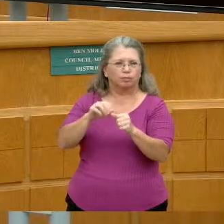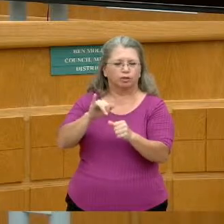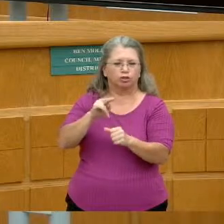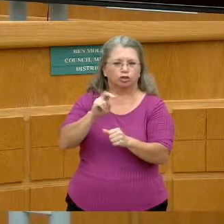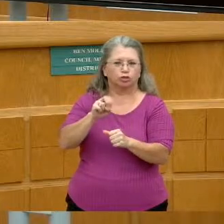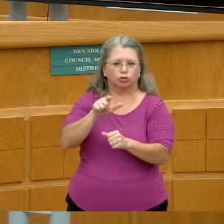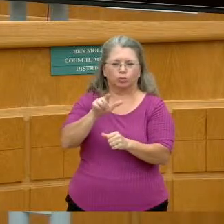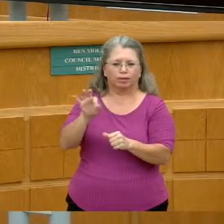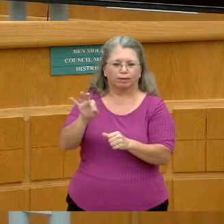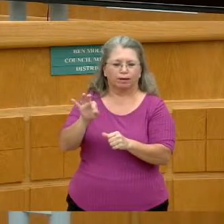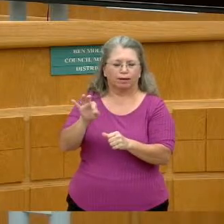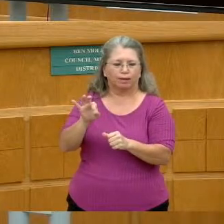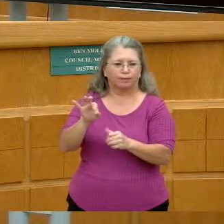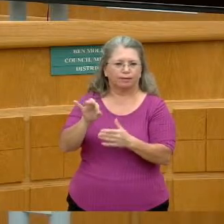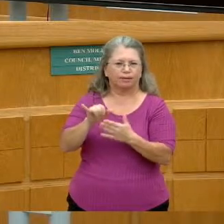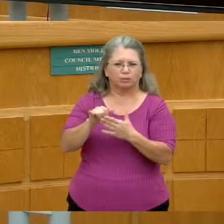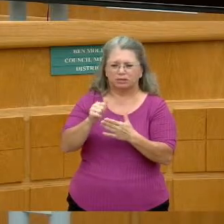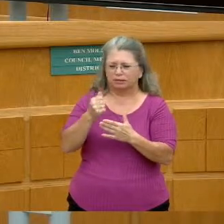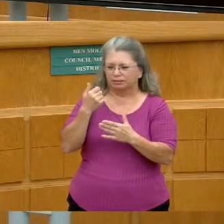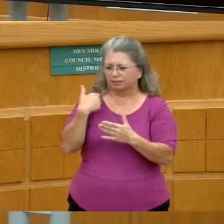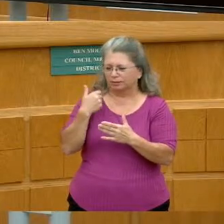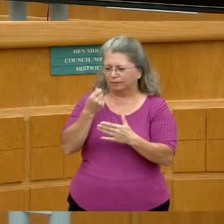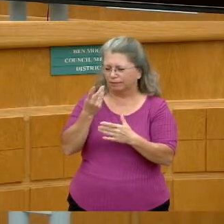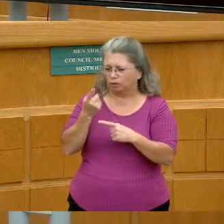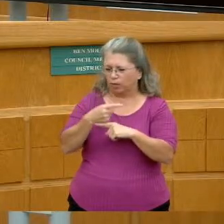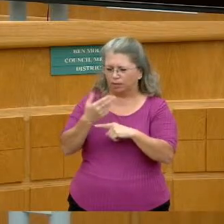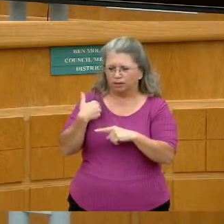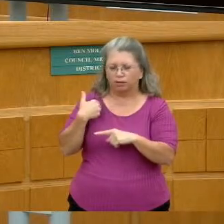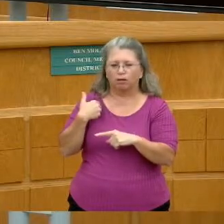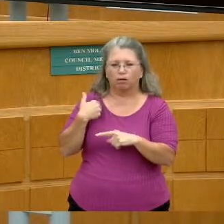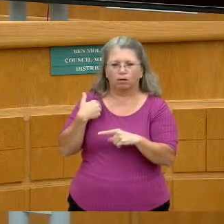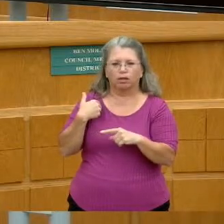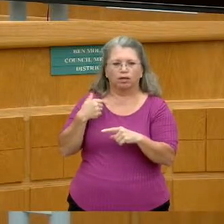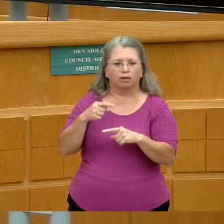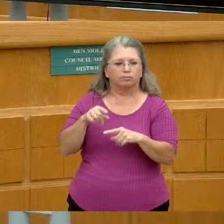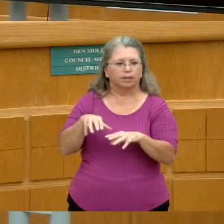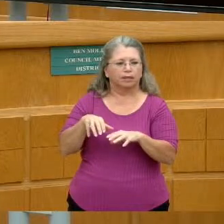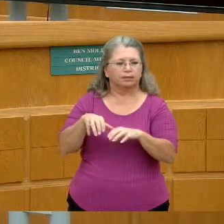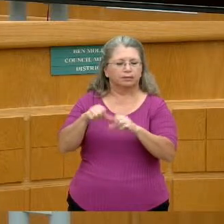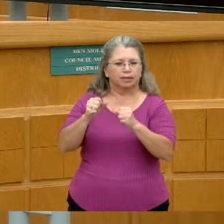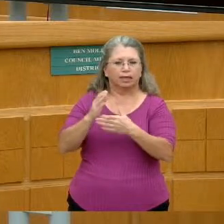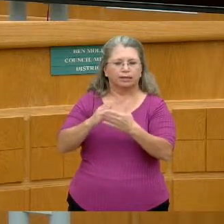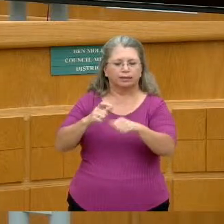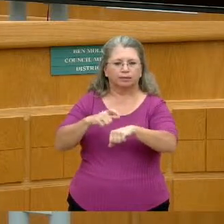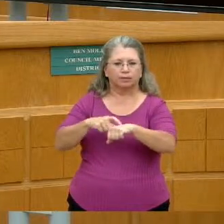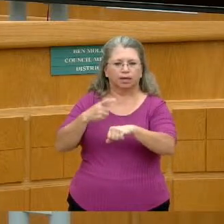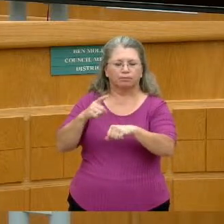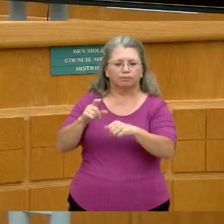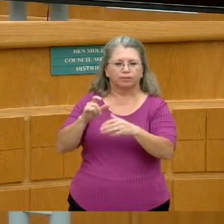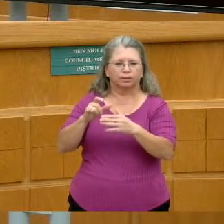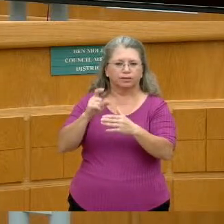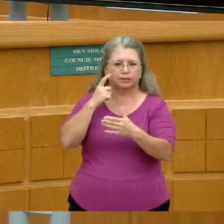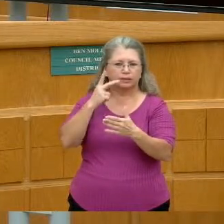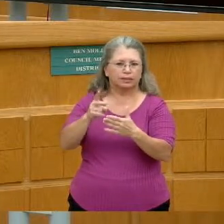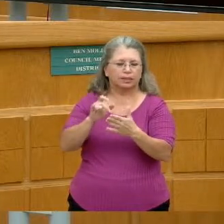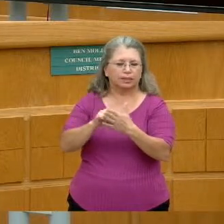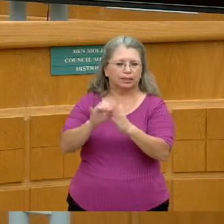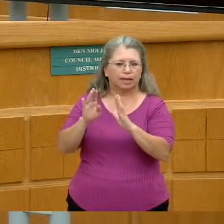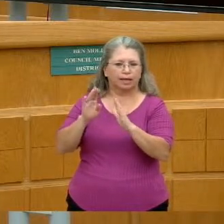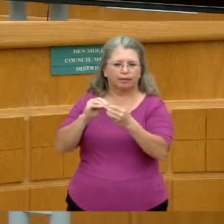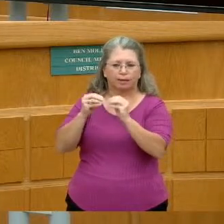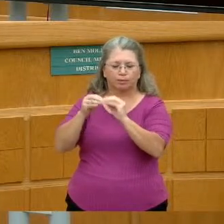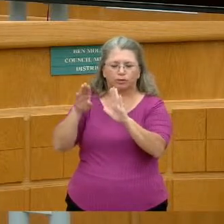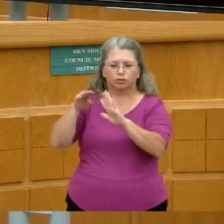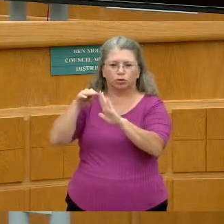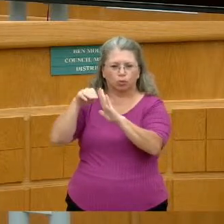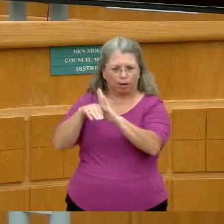that's not today, it was a few days ago, and it's taking some time for that foot traffic to bend down. I've read